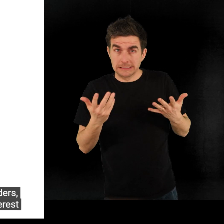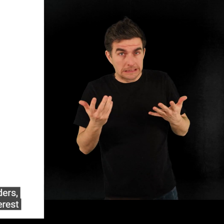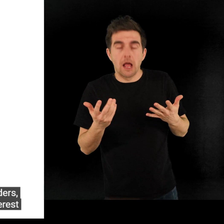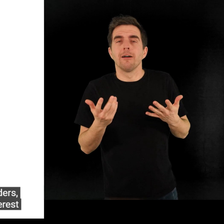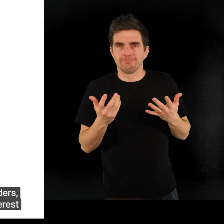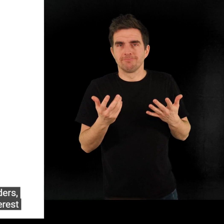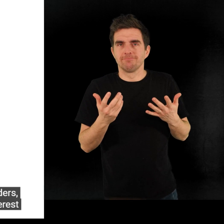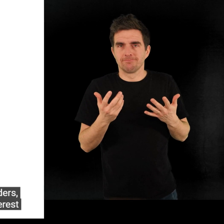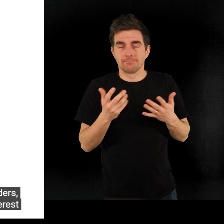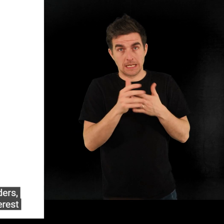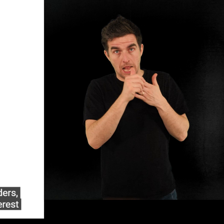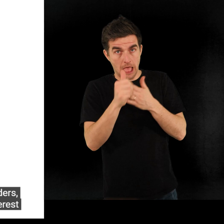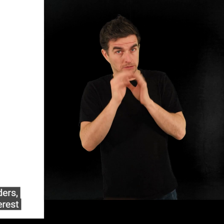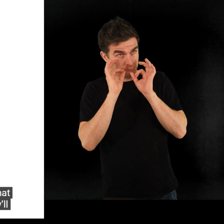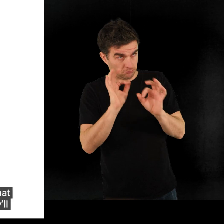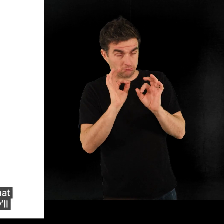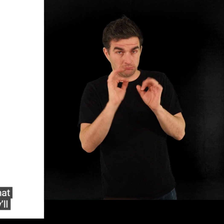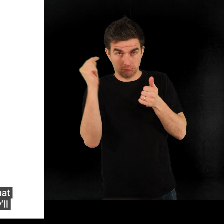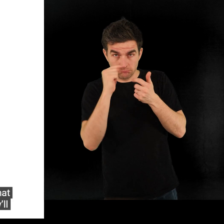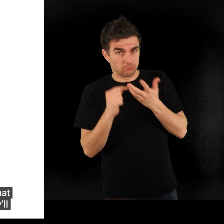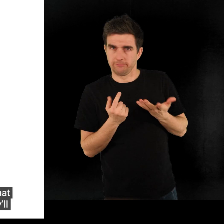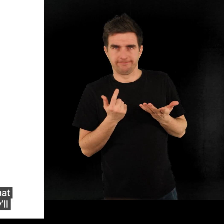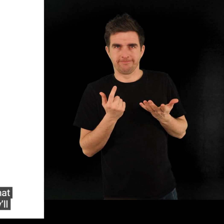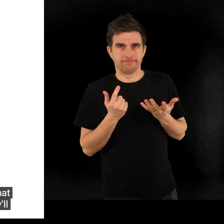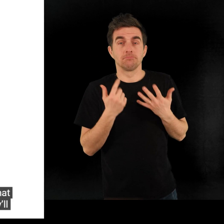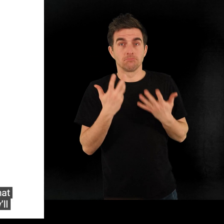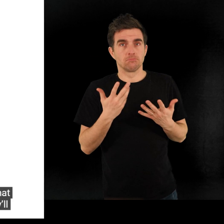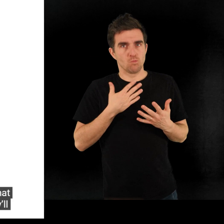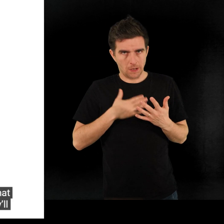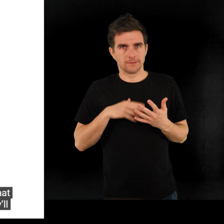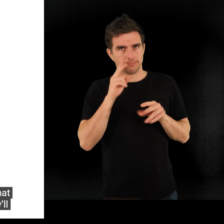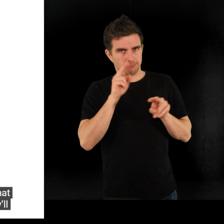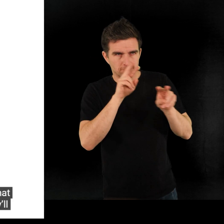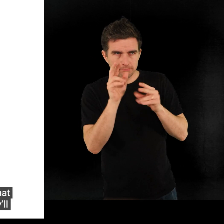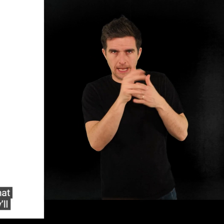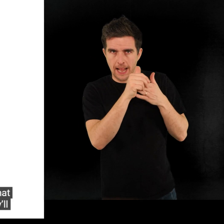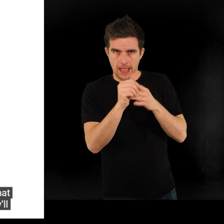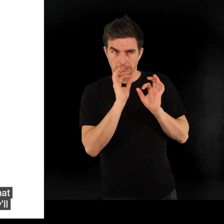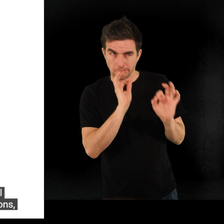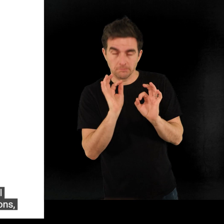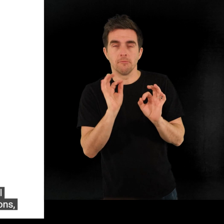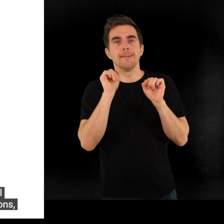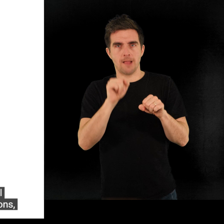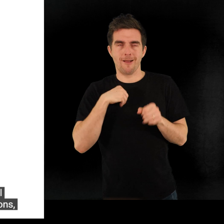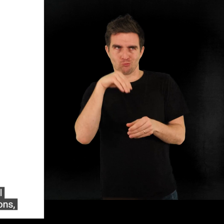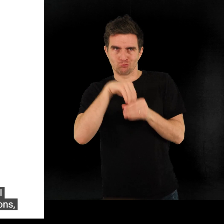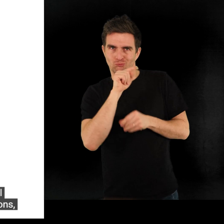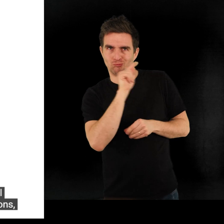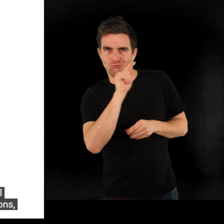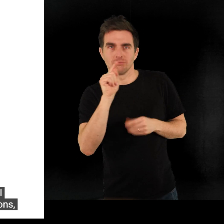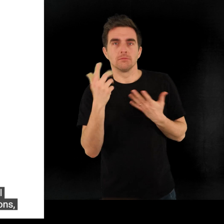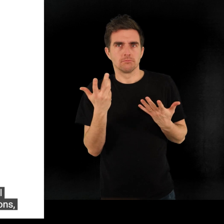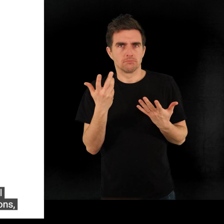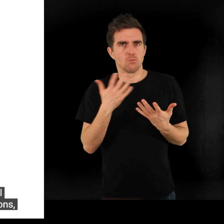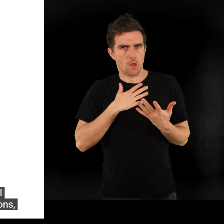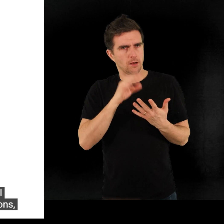then these leaders will not have their interest at heart. But if they put their leaders that they have chosen for themselves, they will have their interest at heart, and they'll